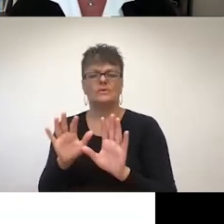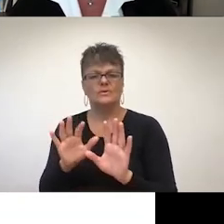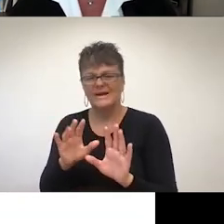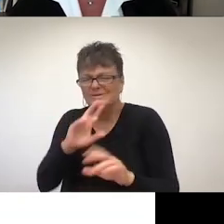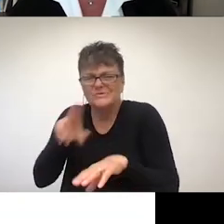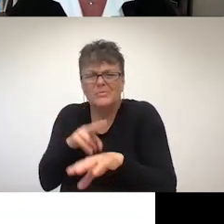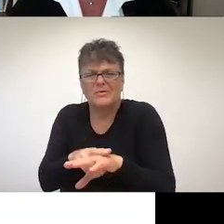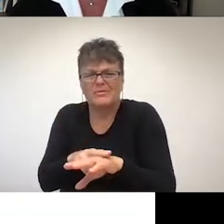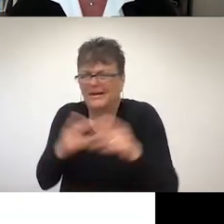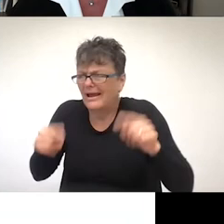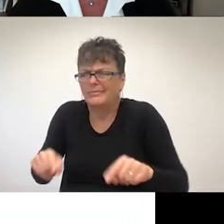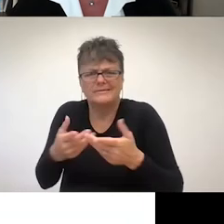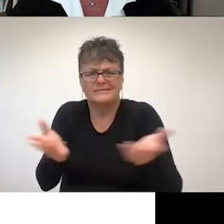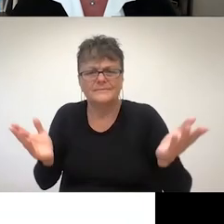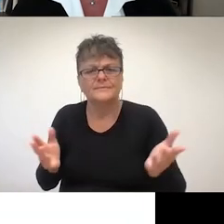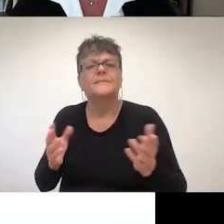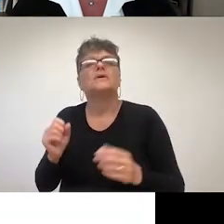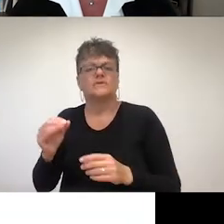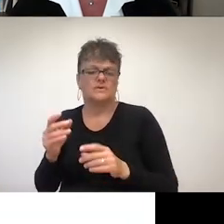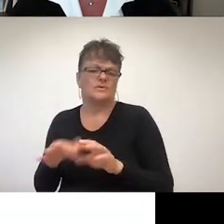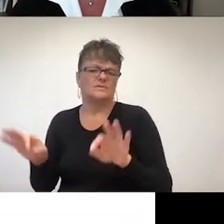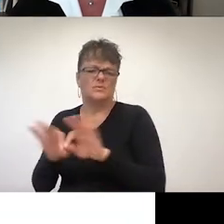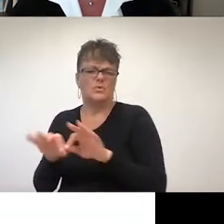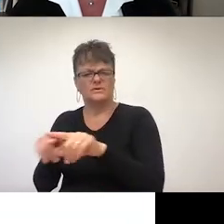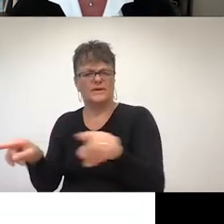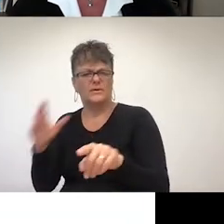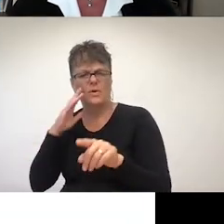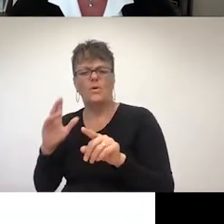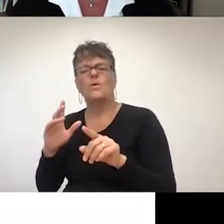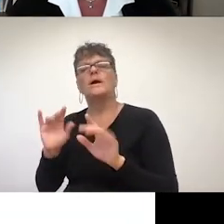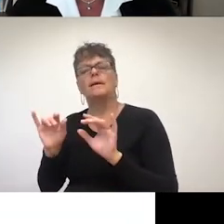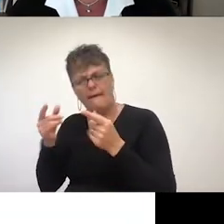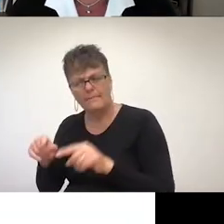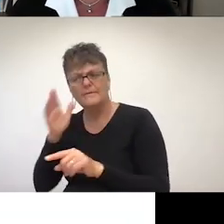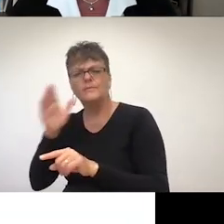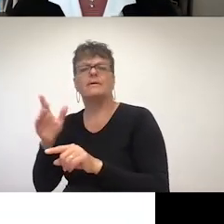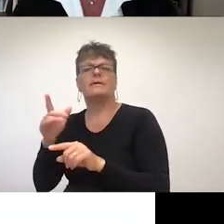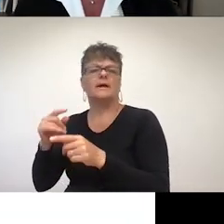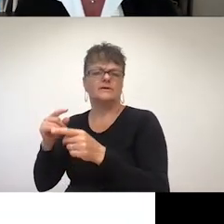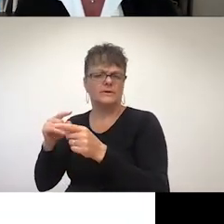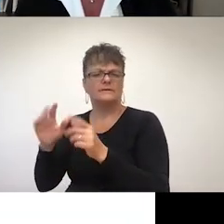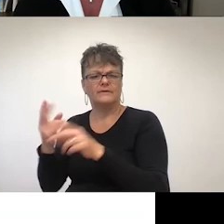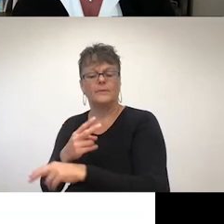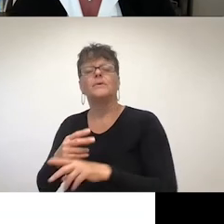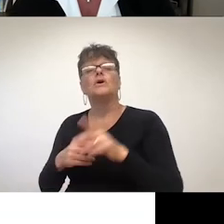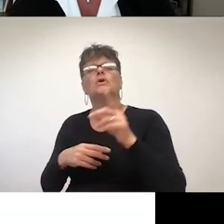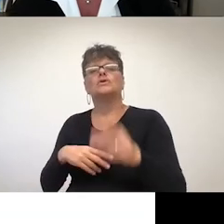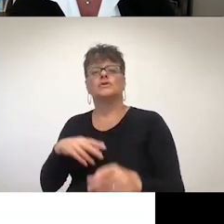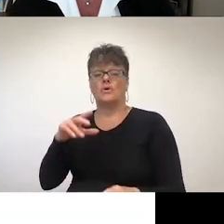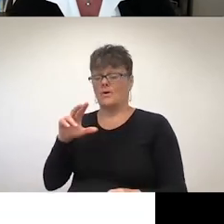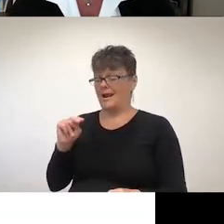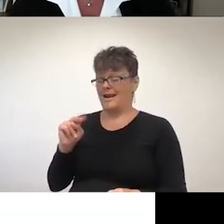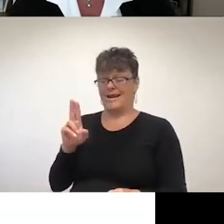on? So in her book, Nunn describes something that I think is so fun, and you can Google this, not right now, but Google it later.